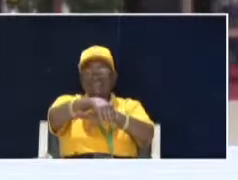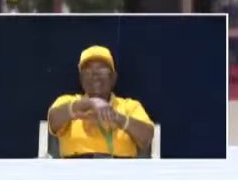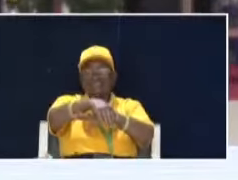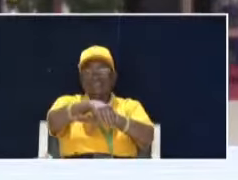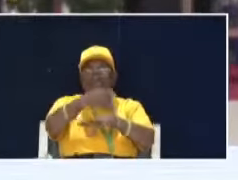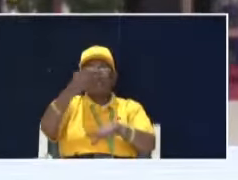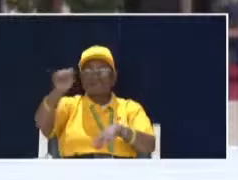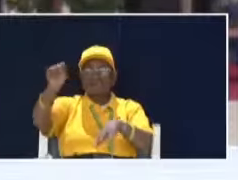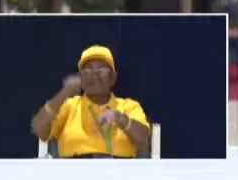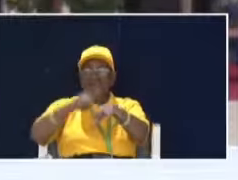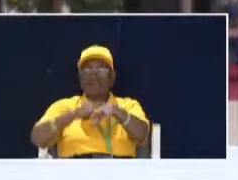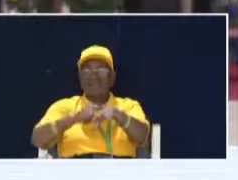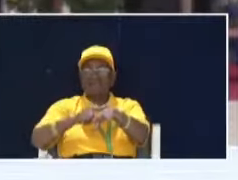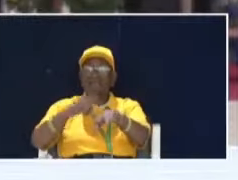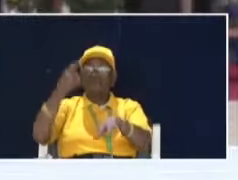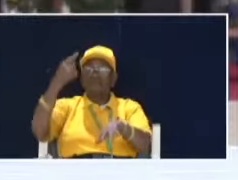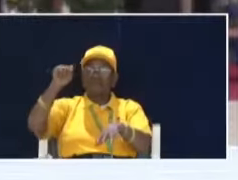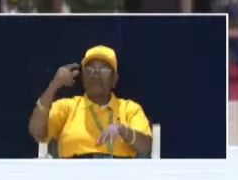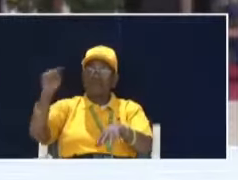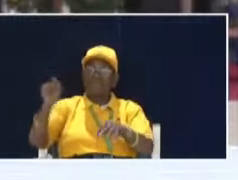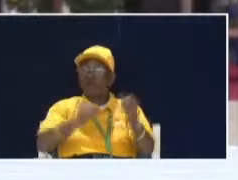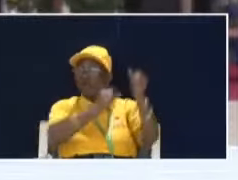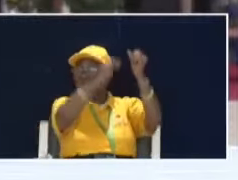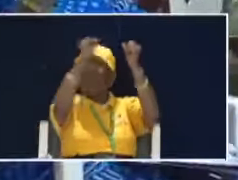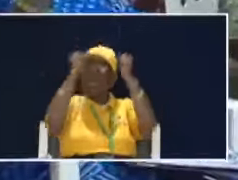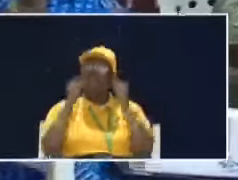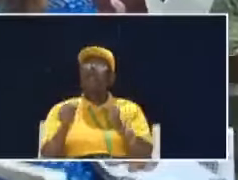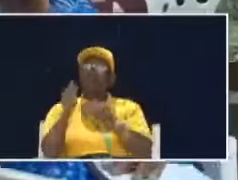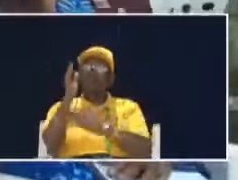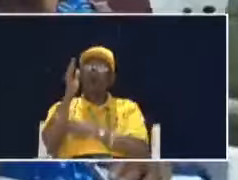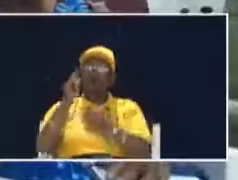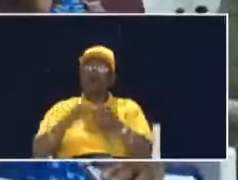The time for the Almighty God to remember you has come.